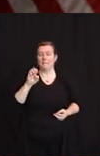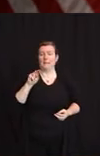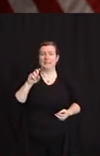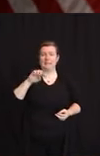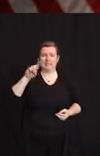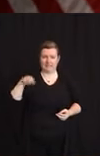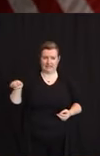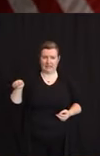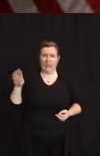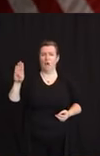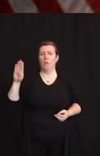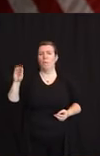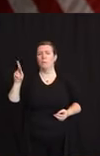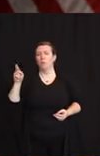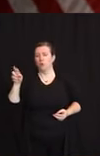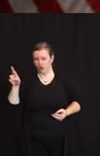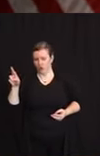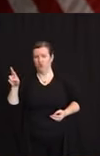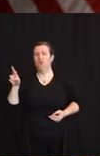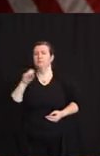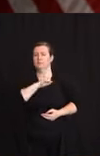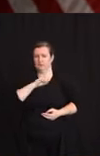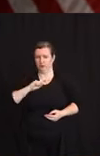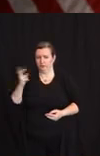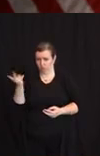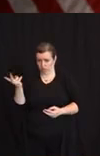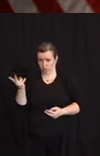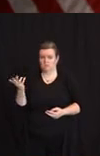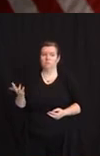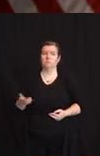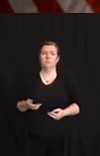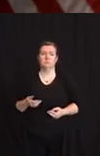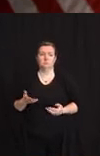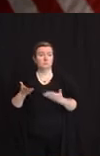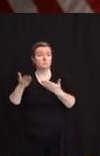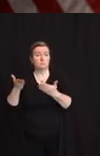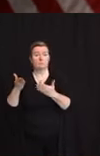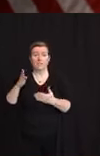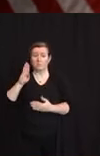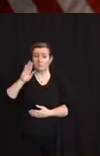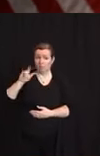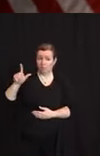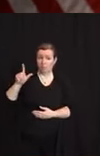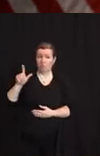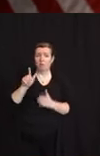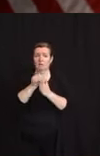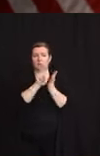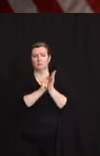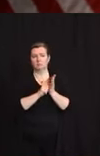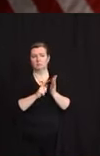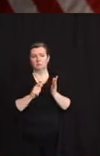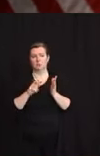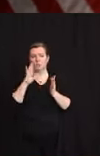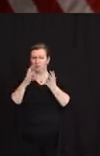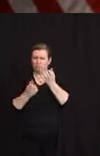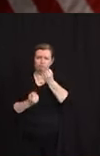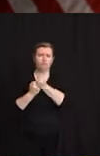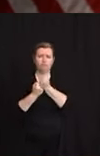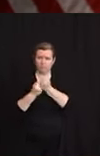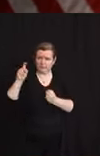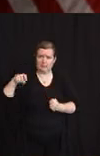Cassidy. That's exactly the sort of bill, that's exactly the sort of support that we need. It takes into account the